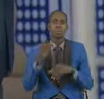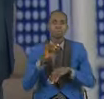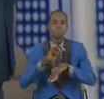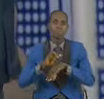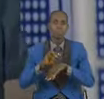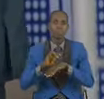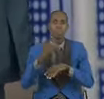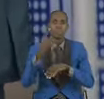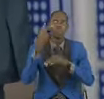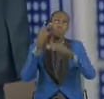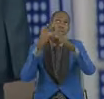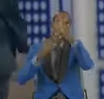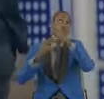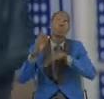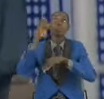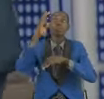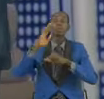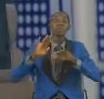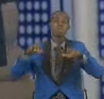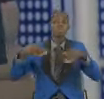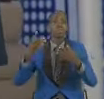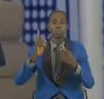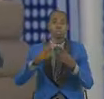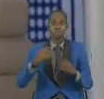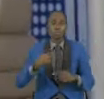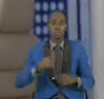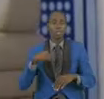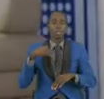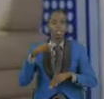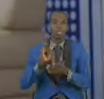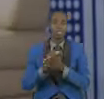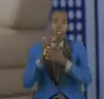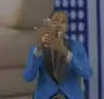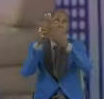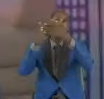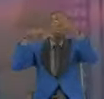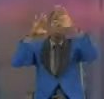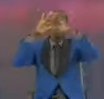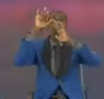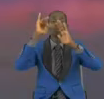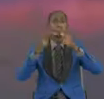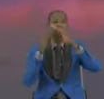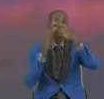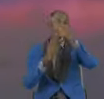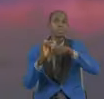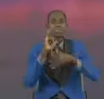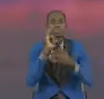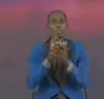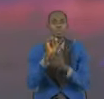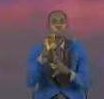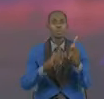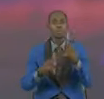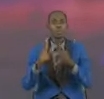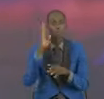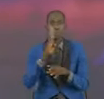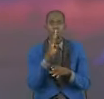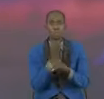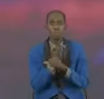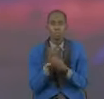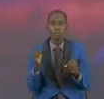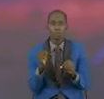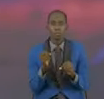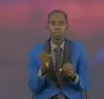the heavenly vision, is that people will get saved, their lives will be